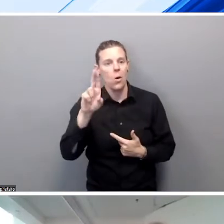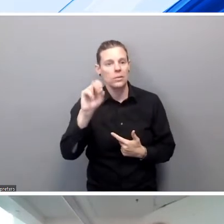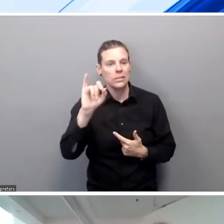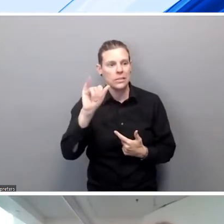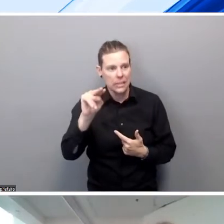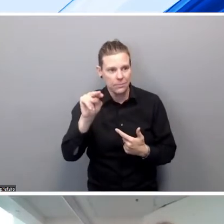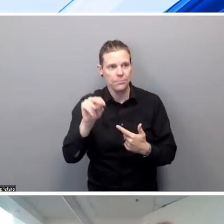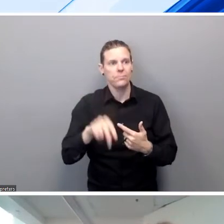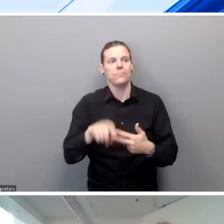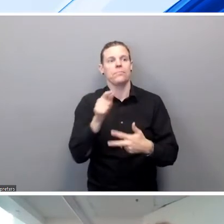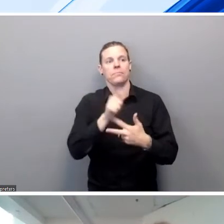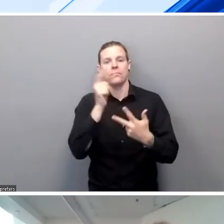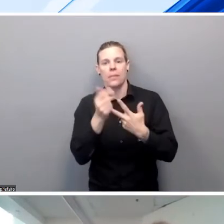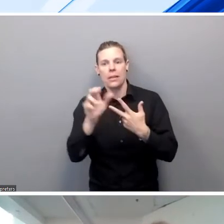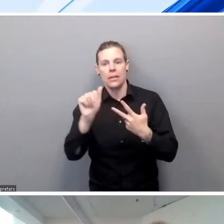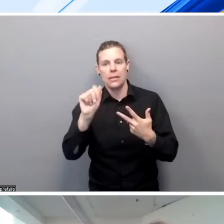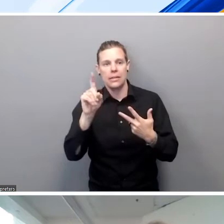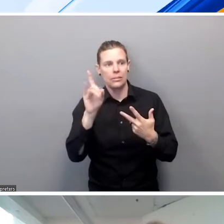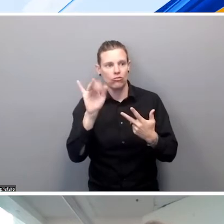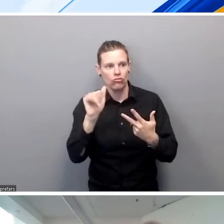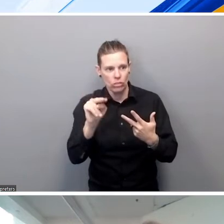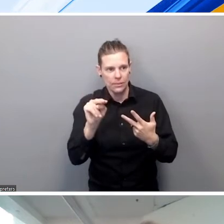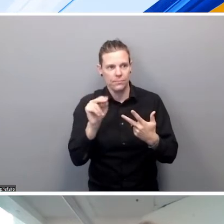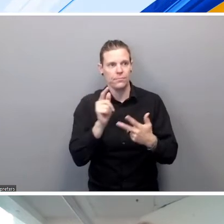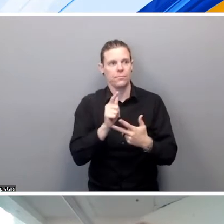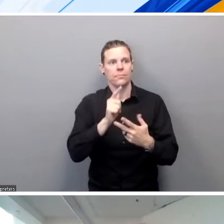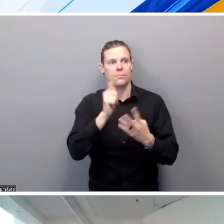Chris Mckee. Oops.